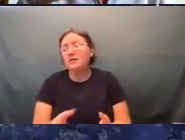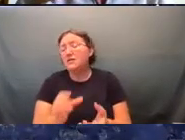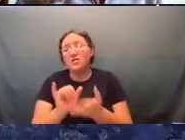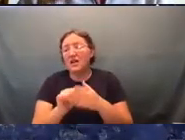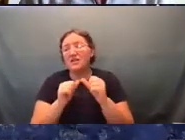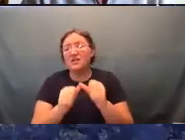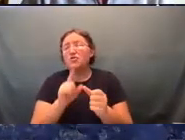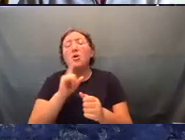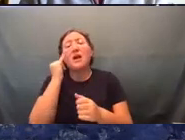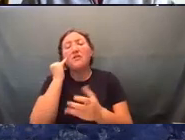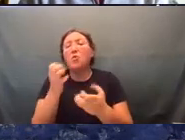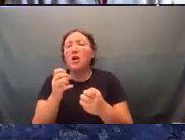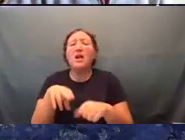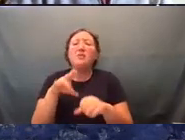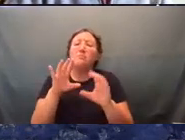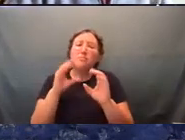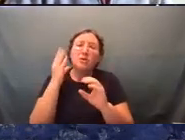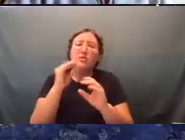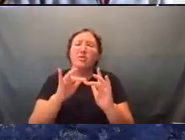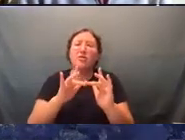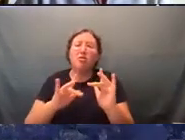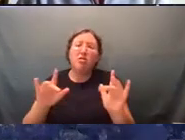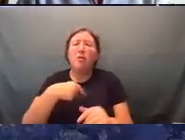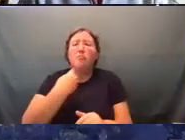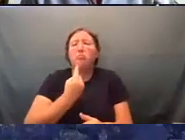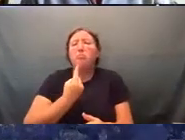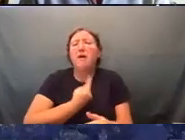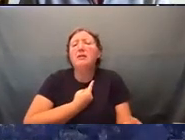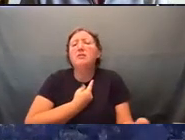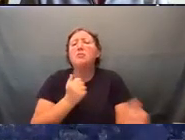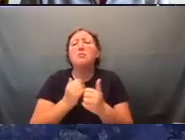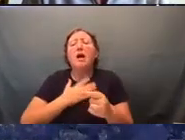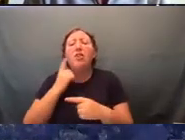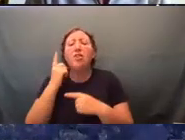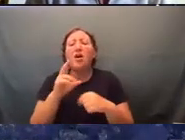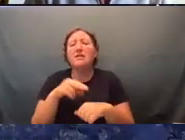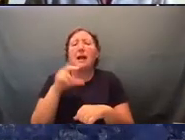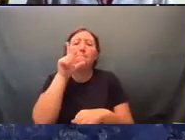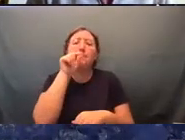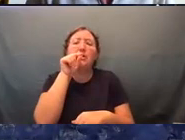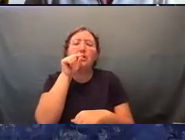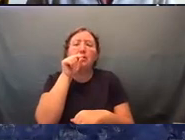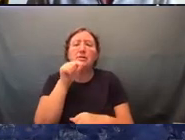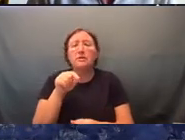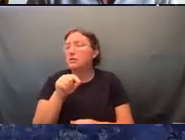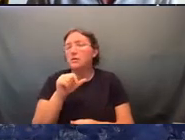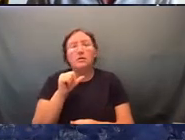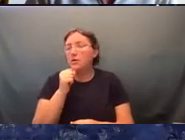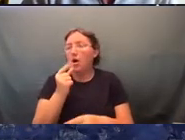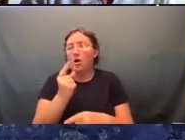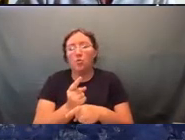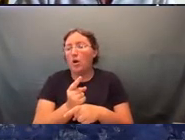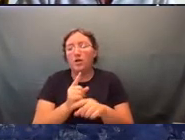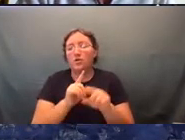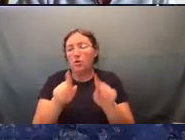you're looking for pristine wilderness alone with your thoughts and birds chirping, this might not be the hike for